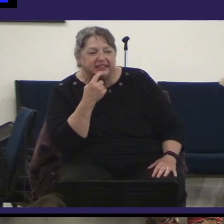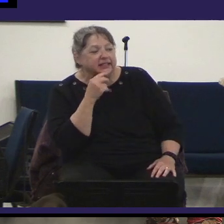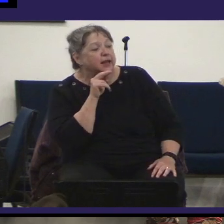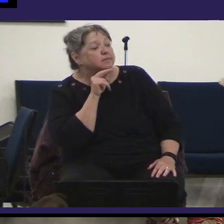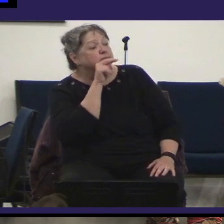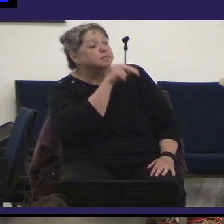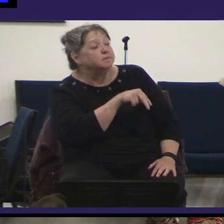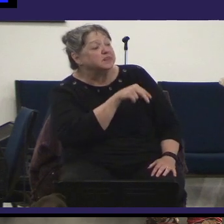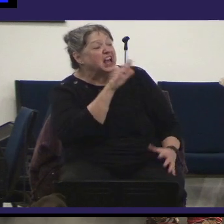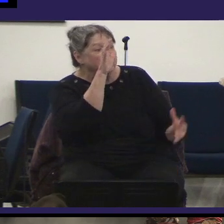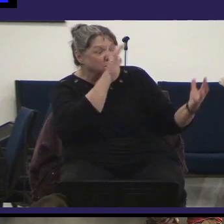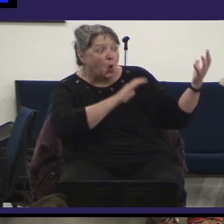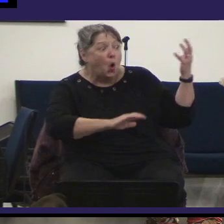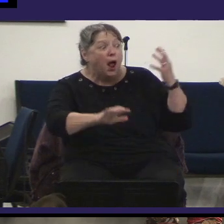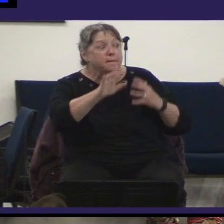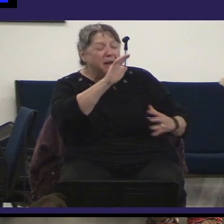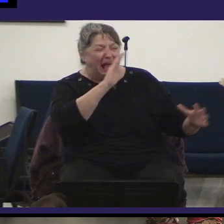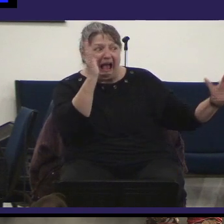I'm next to you.